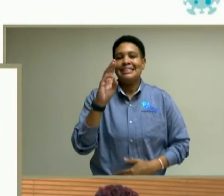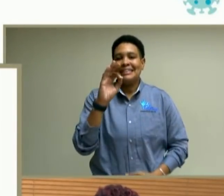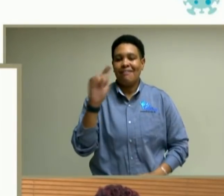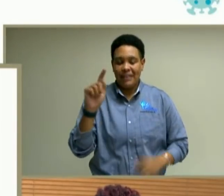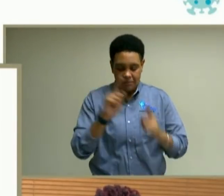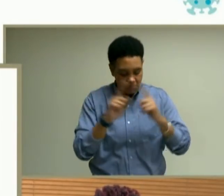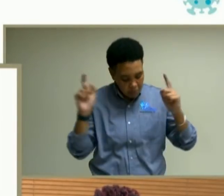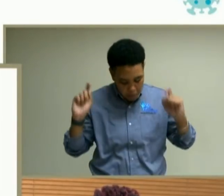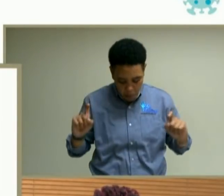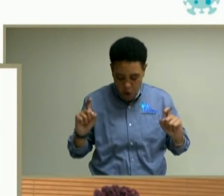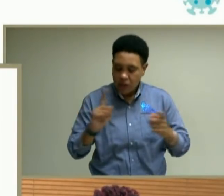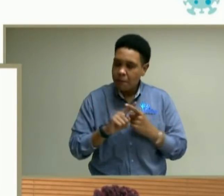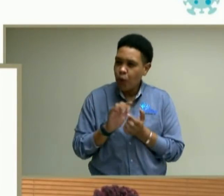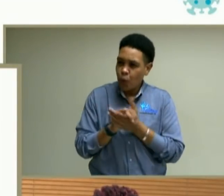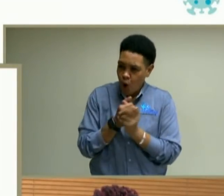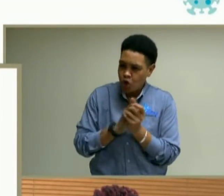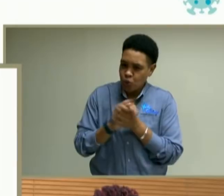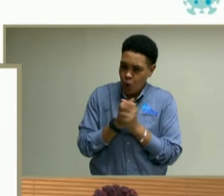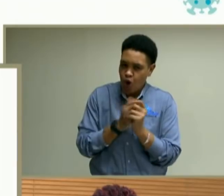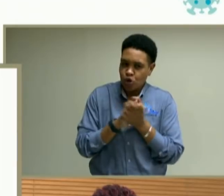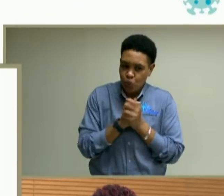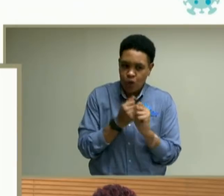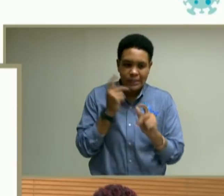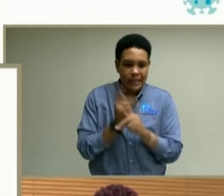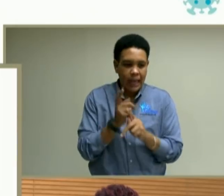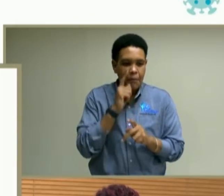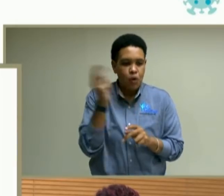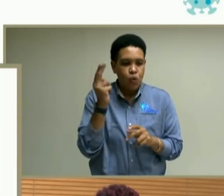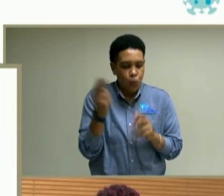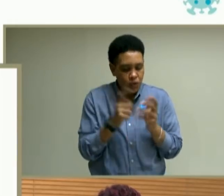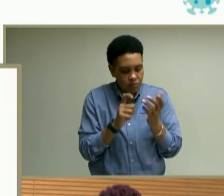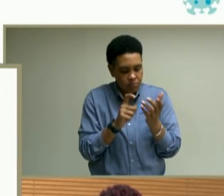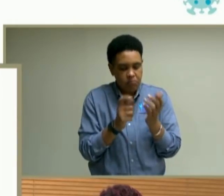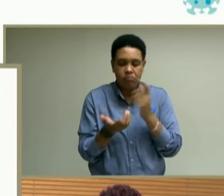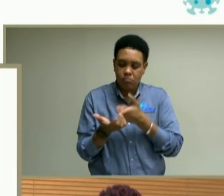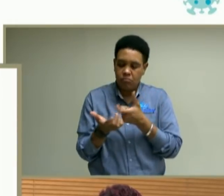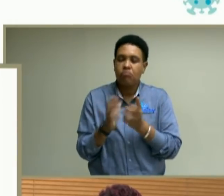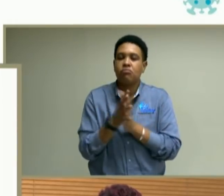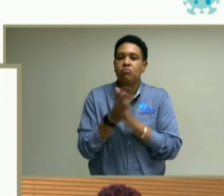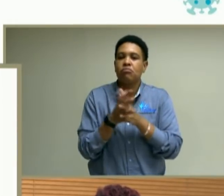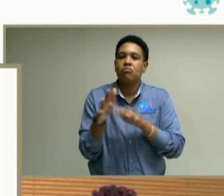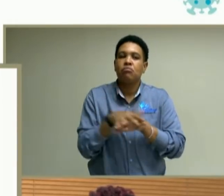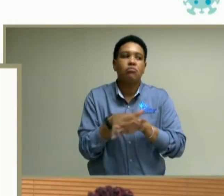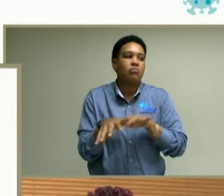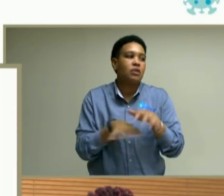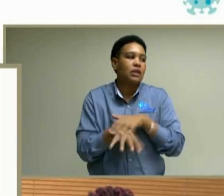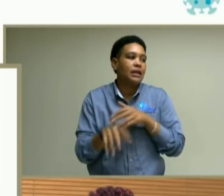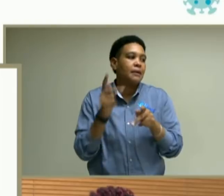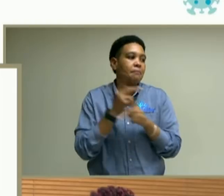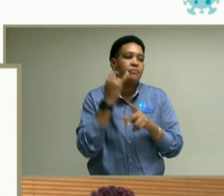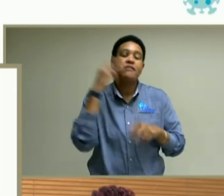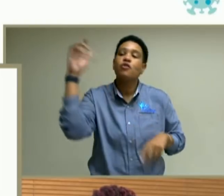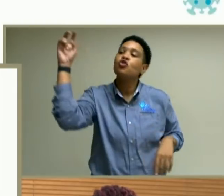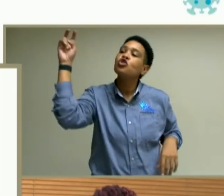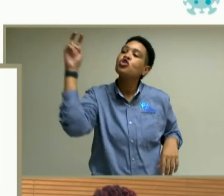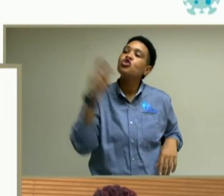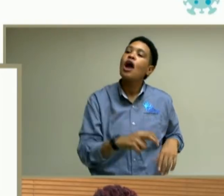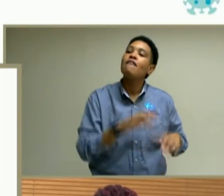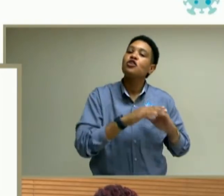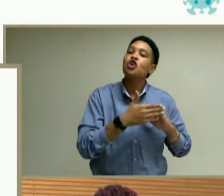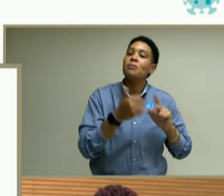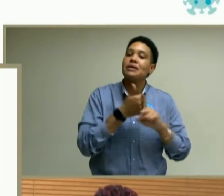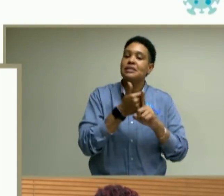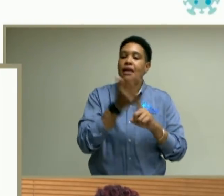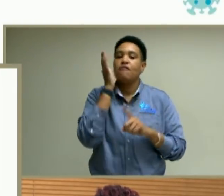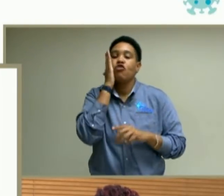apart from others, and washing your hands or using hand sanitizer. If you're traveling to Jamaica as residents,